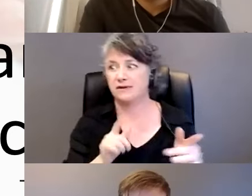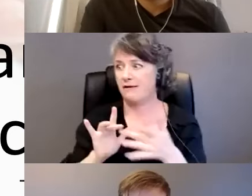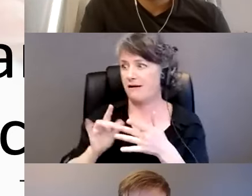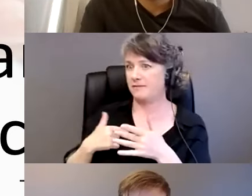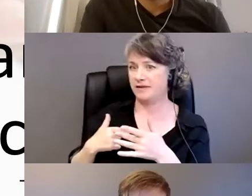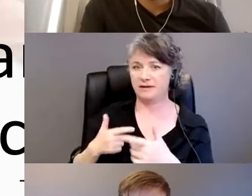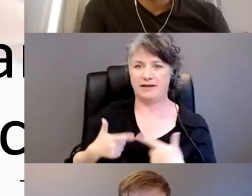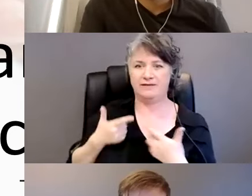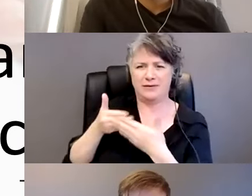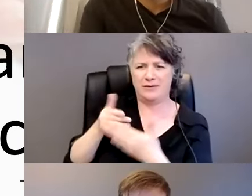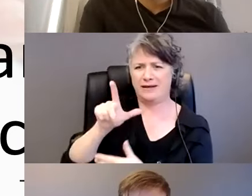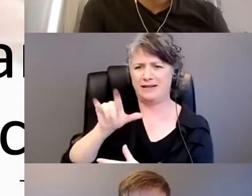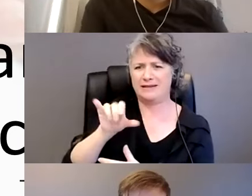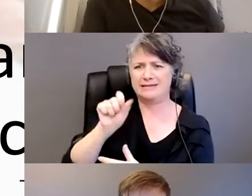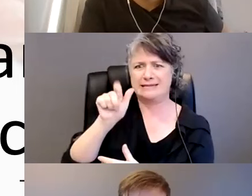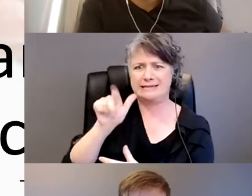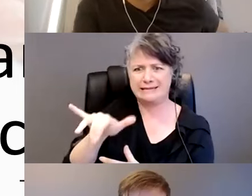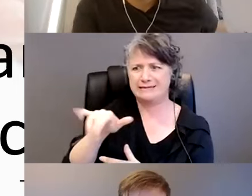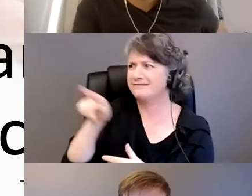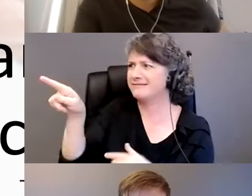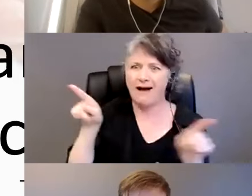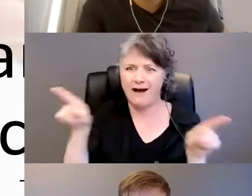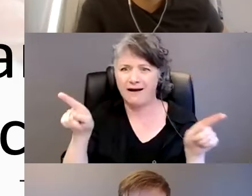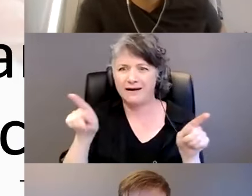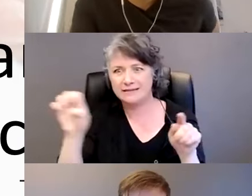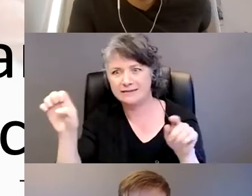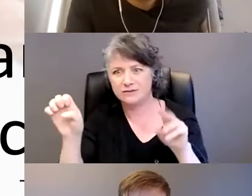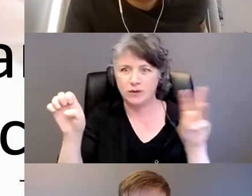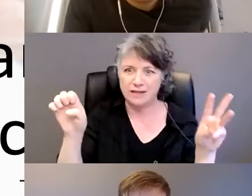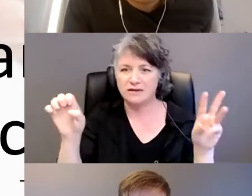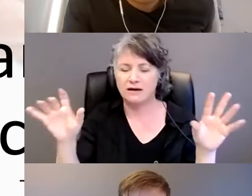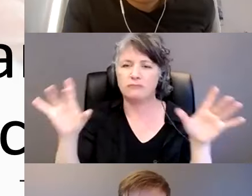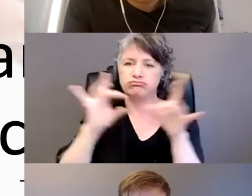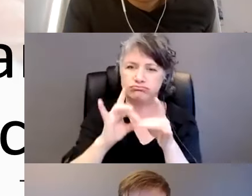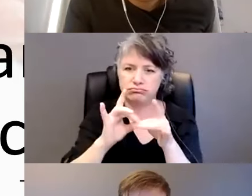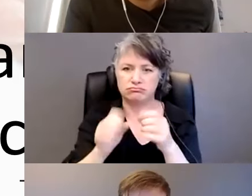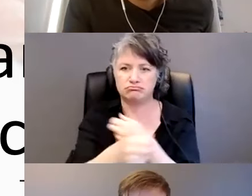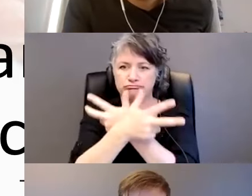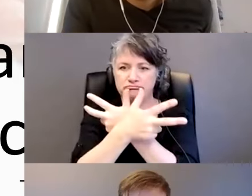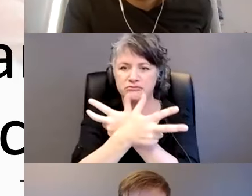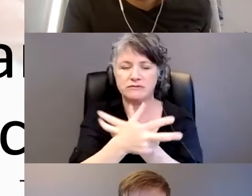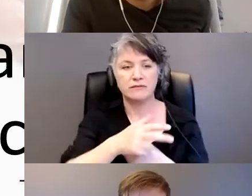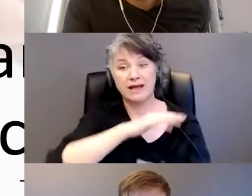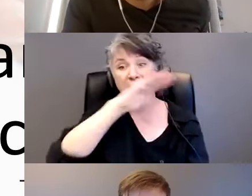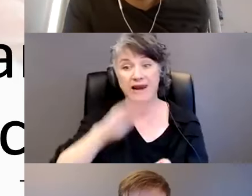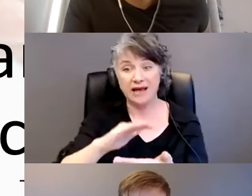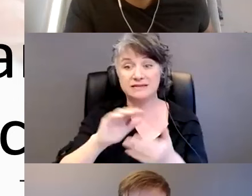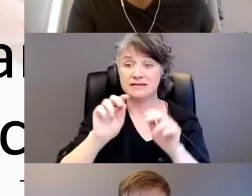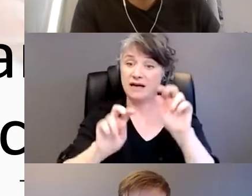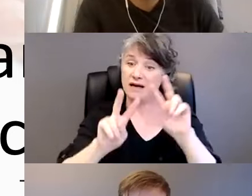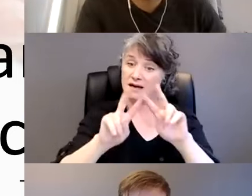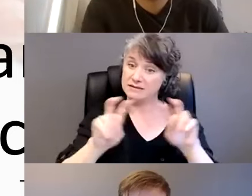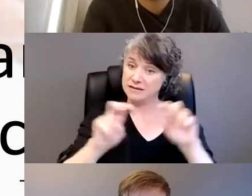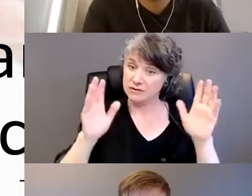near Lindsay. And so there are fewer of us working, but there are assessors still working.